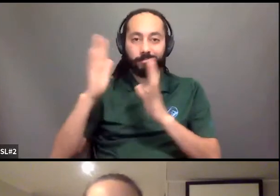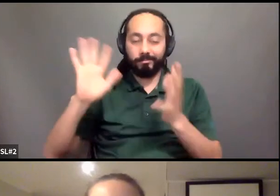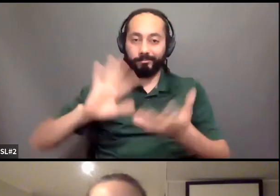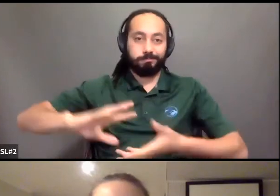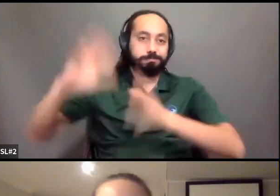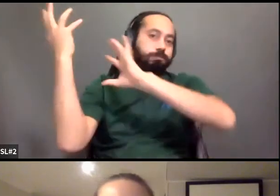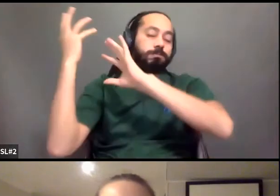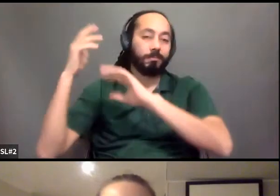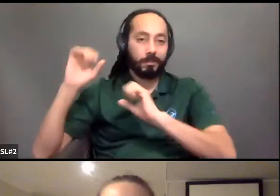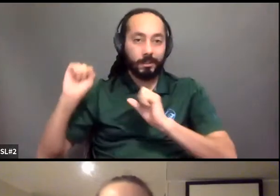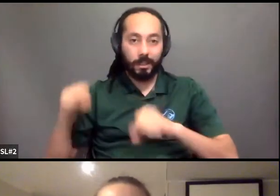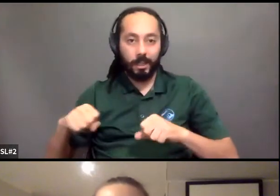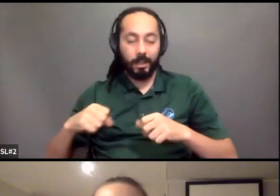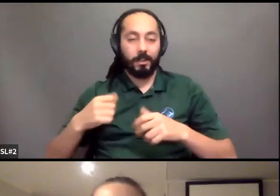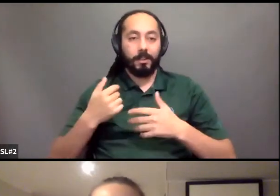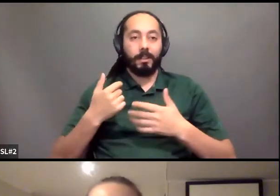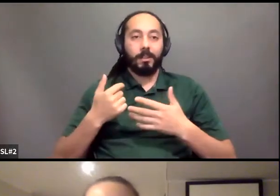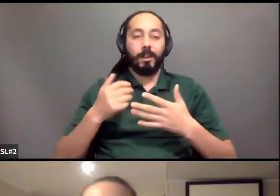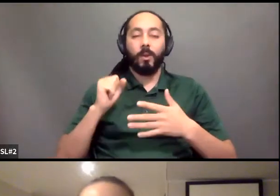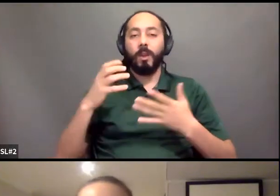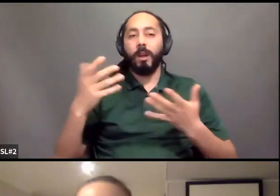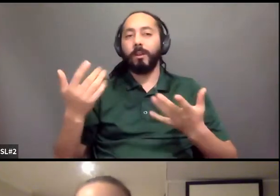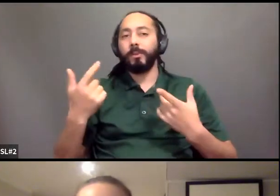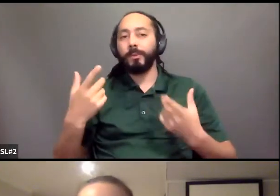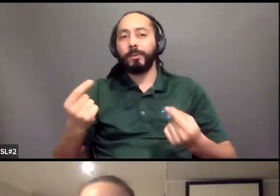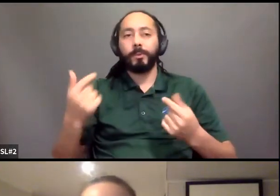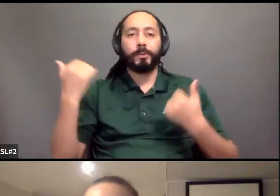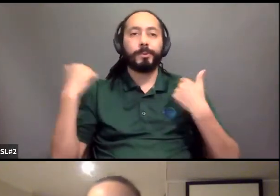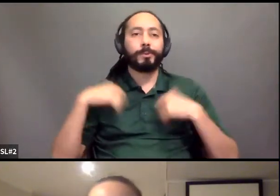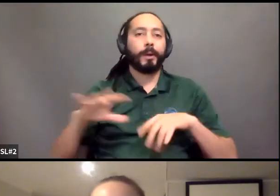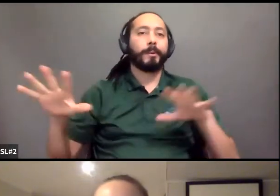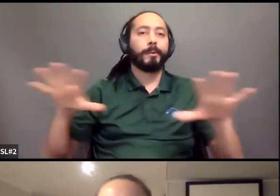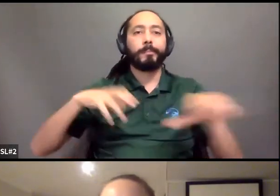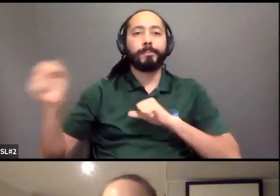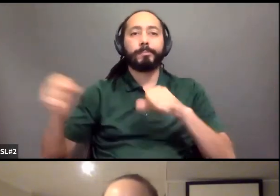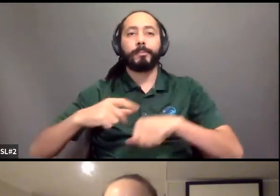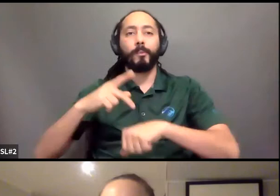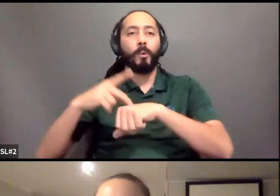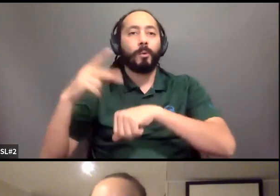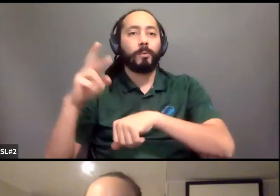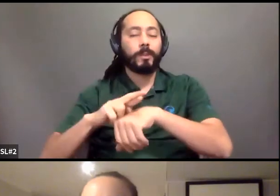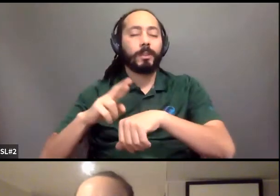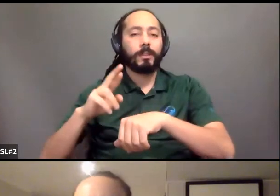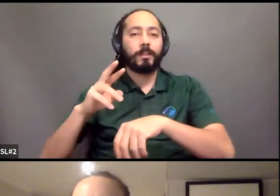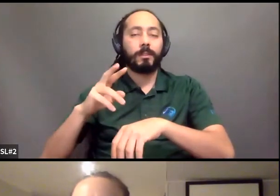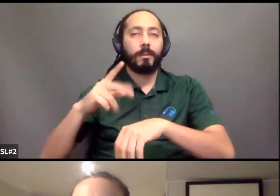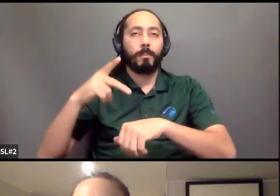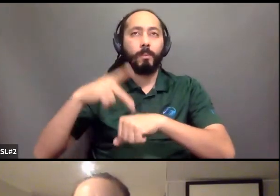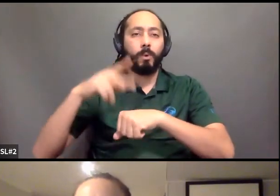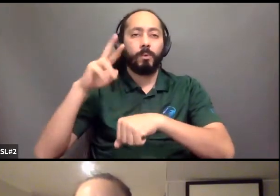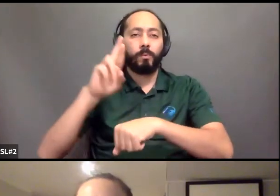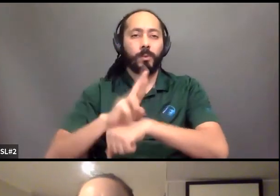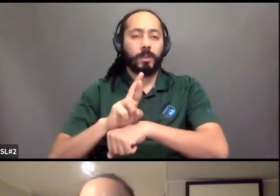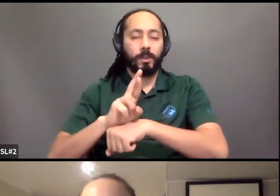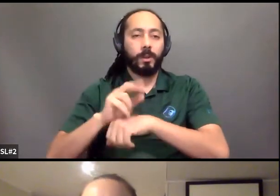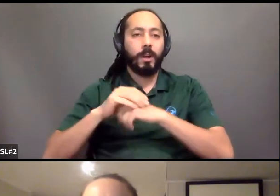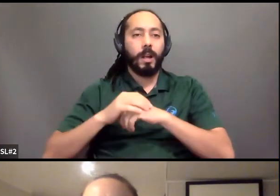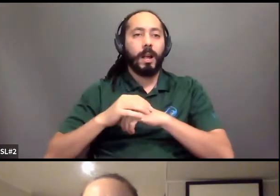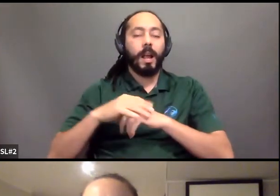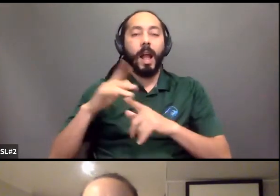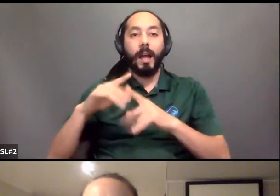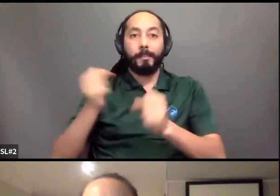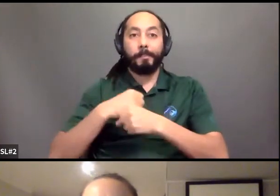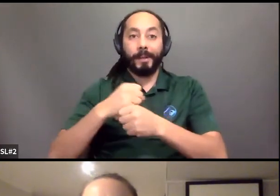just, you know, kind of try to take over Puerto Rico or whatever, you know, and build the same darn infrastructure they had